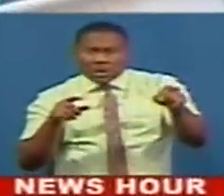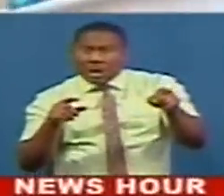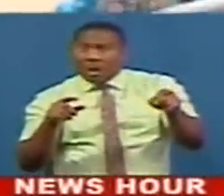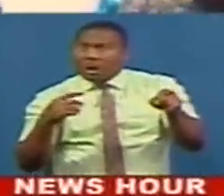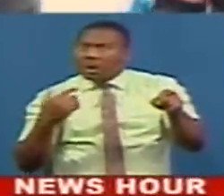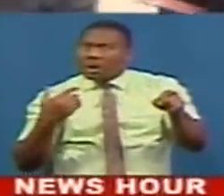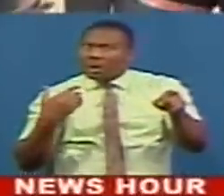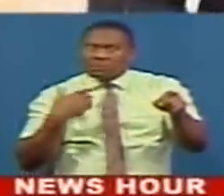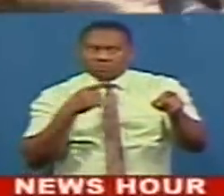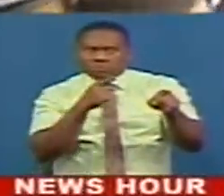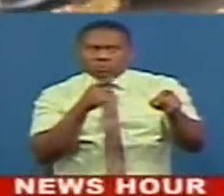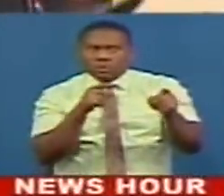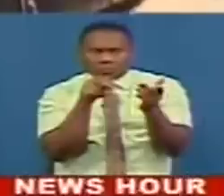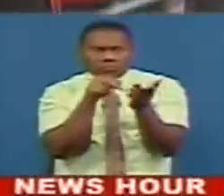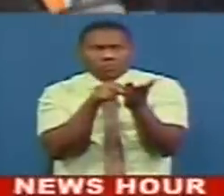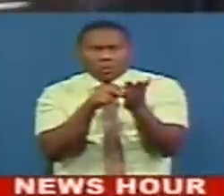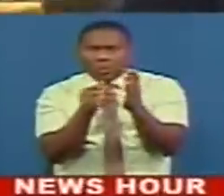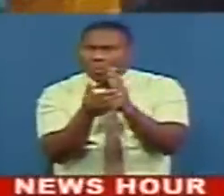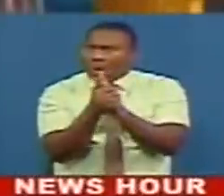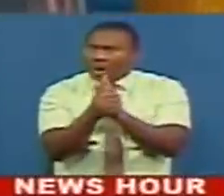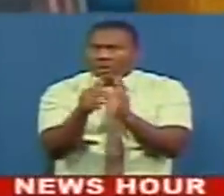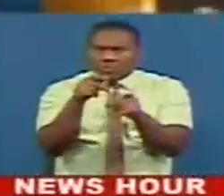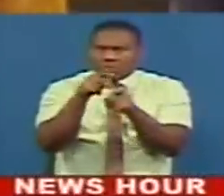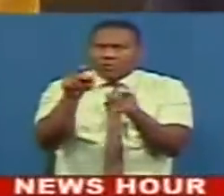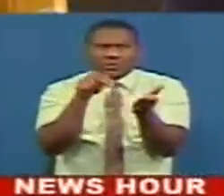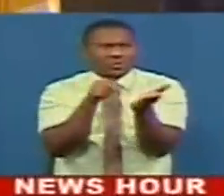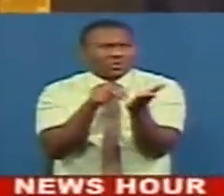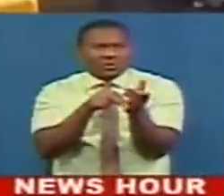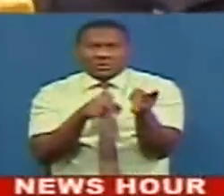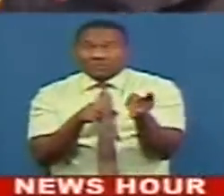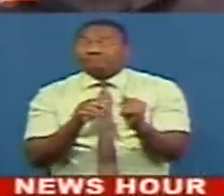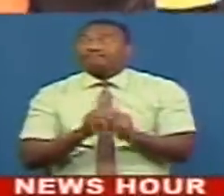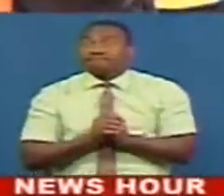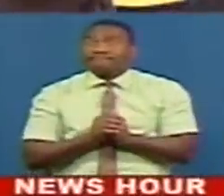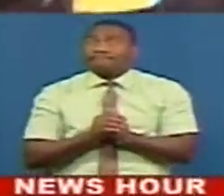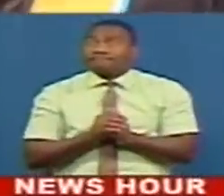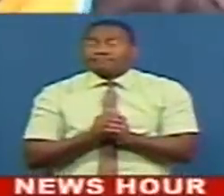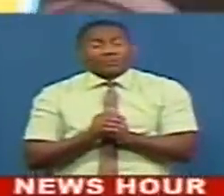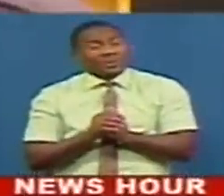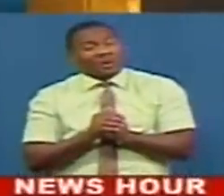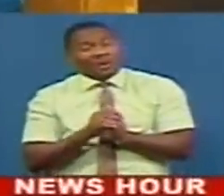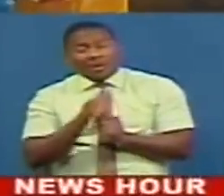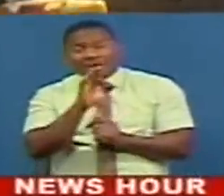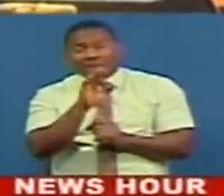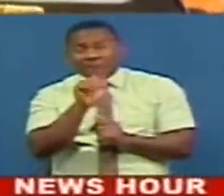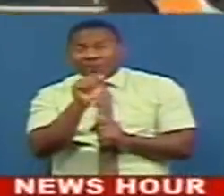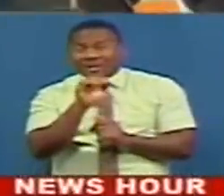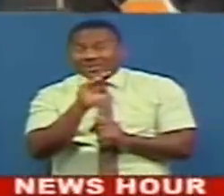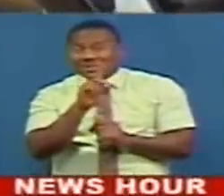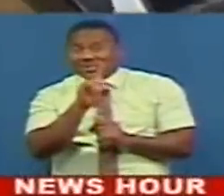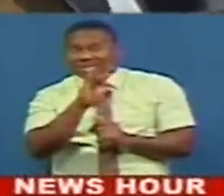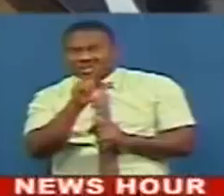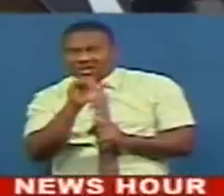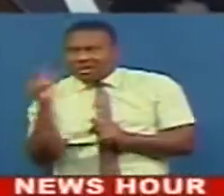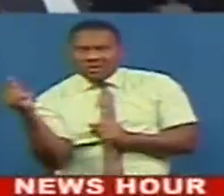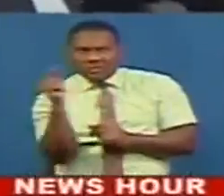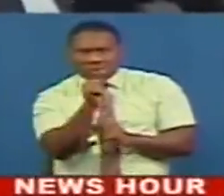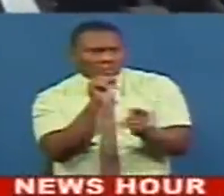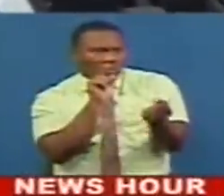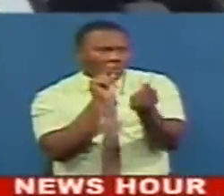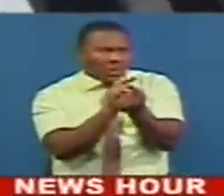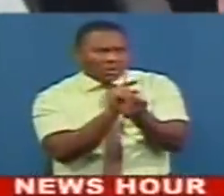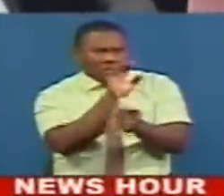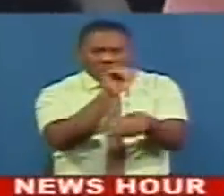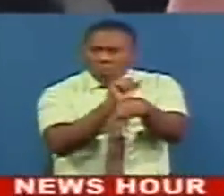trained for the formal sector, a professional nurse. The news team met Ms. Fadila Nbeeburi around midday,